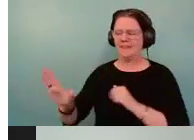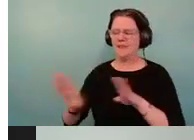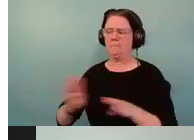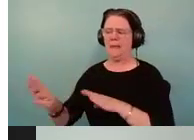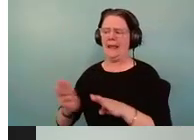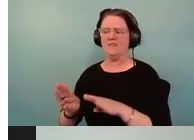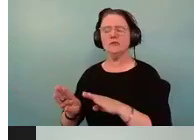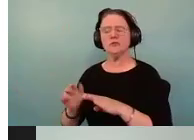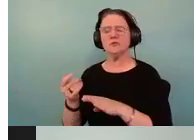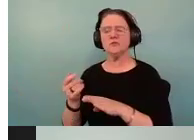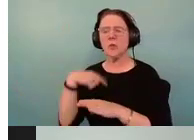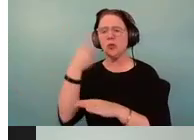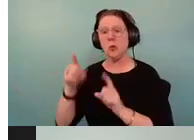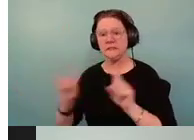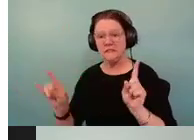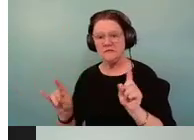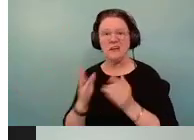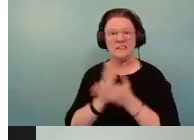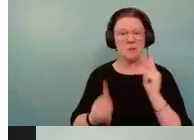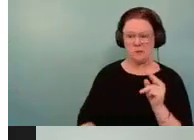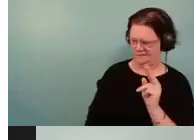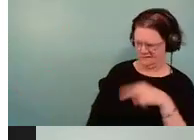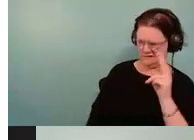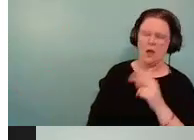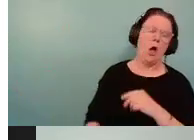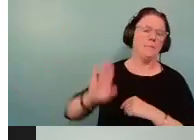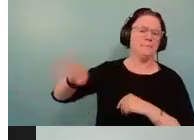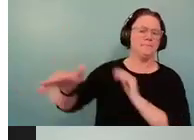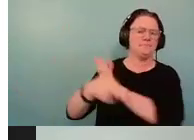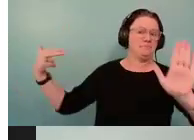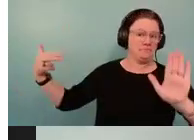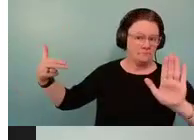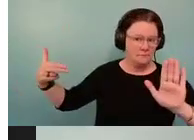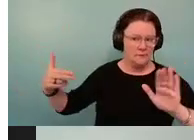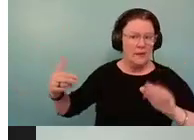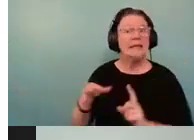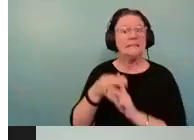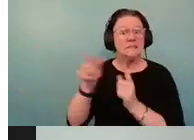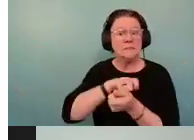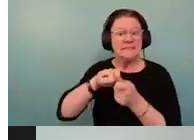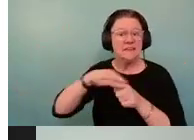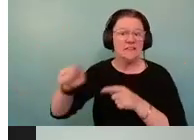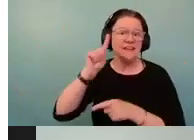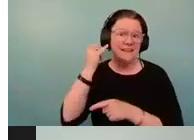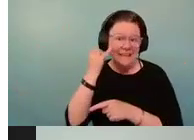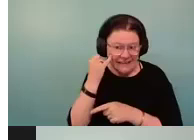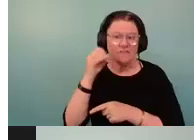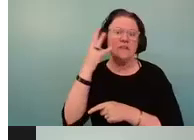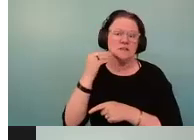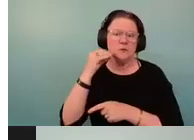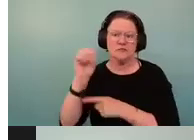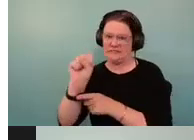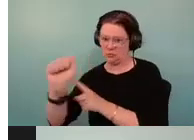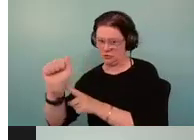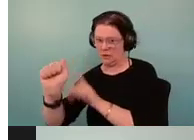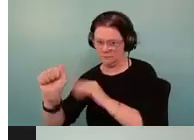labels that they attach to that when somebody has been sexually assaulted. So let's move forward. Let's